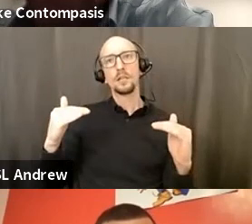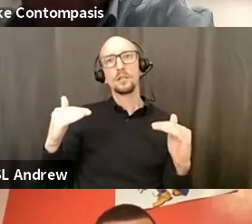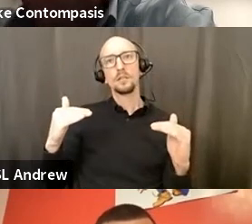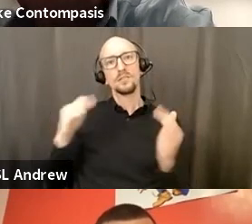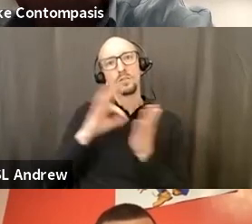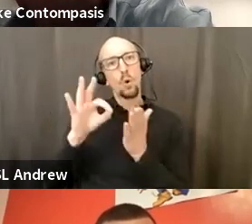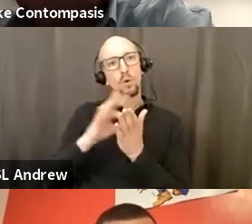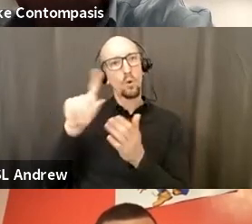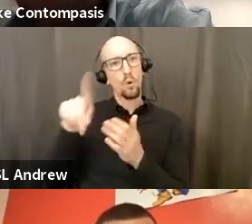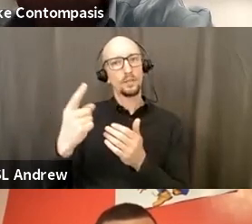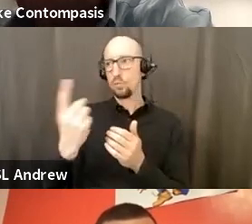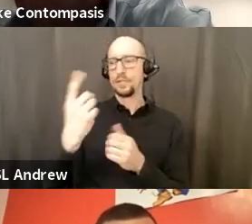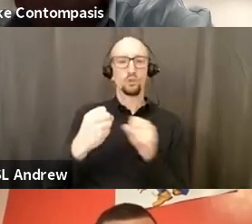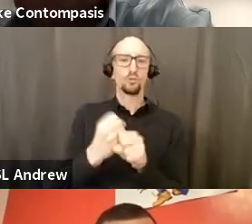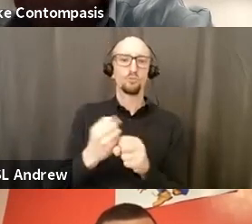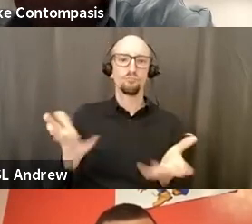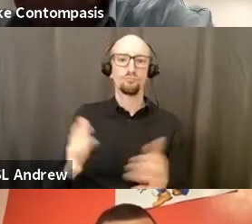scores only.